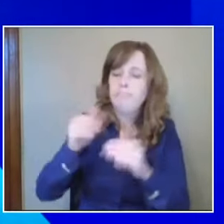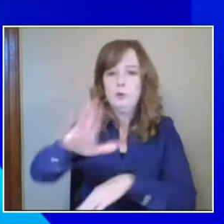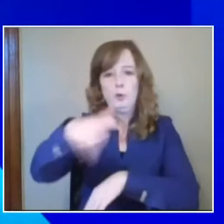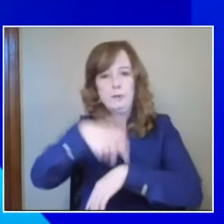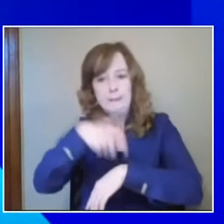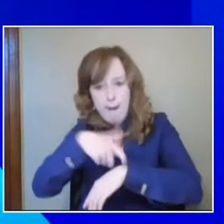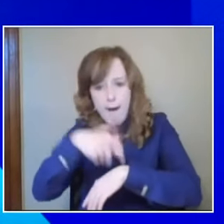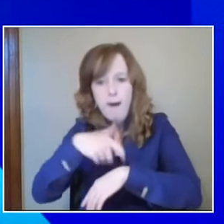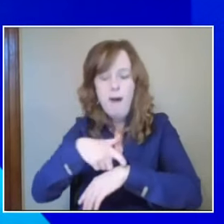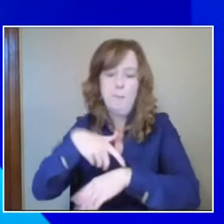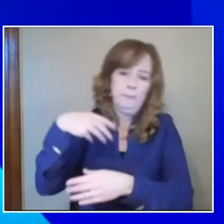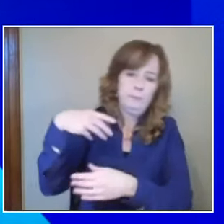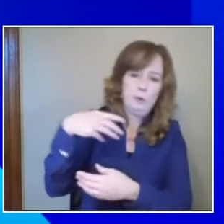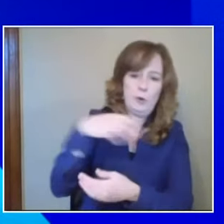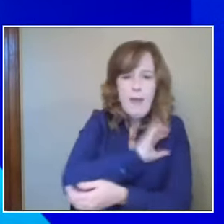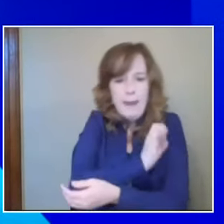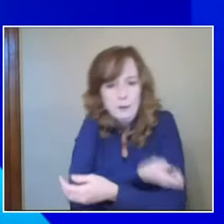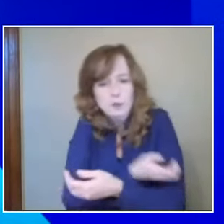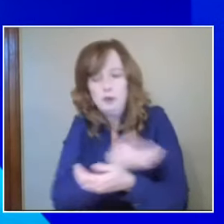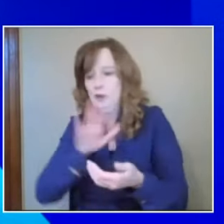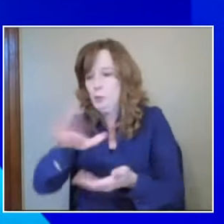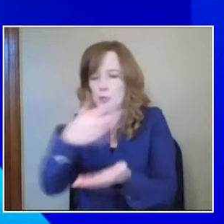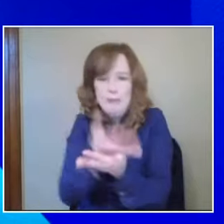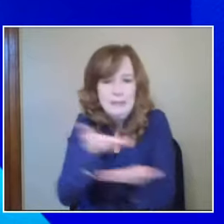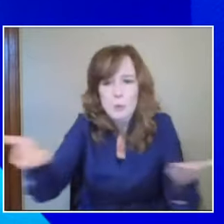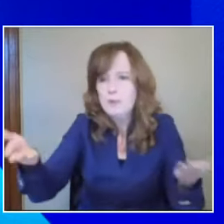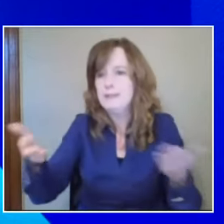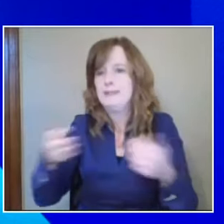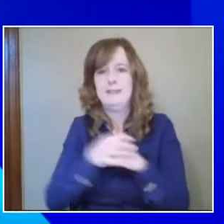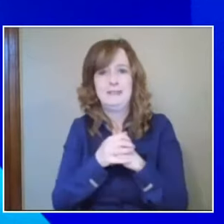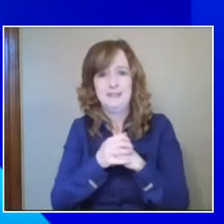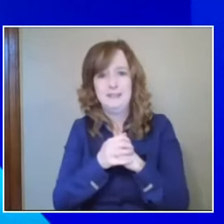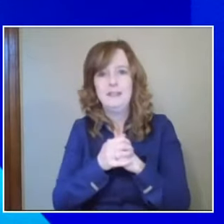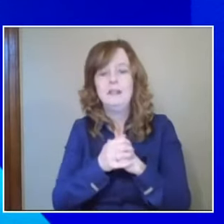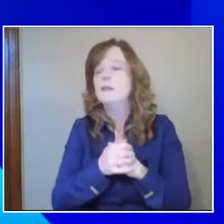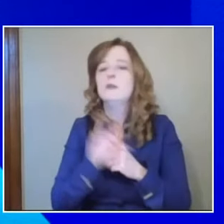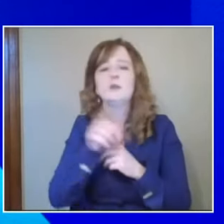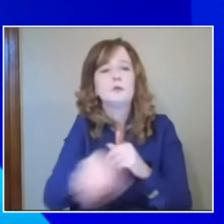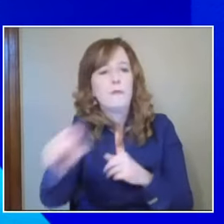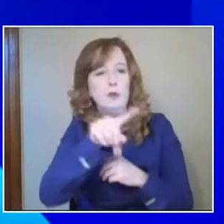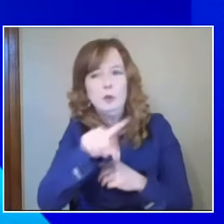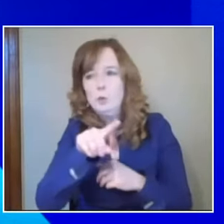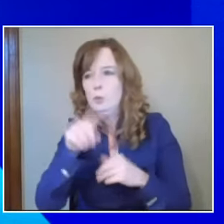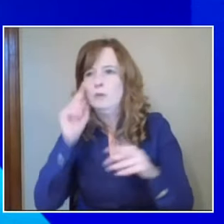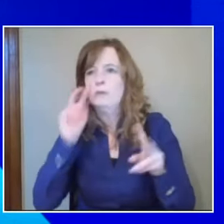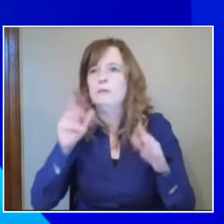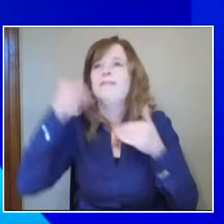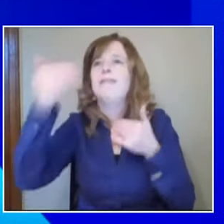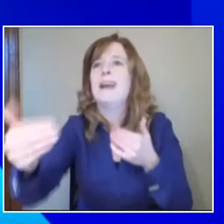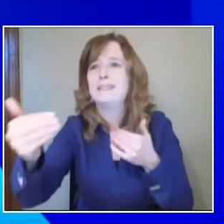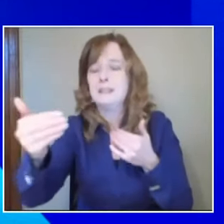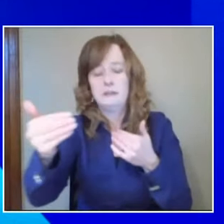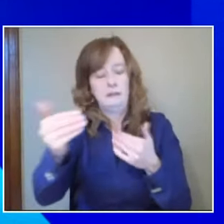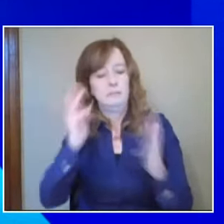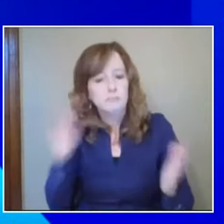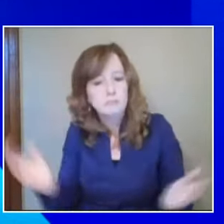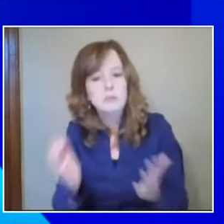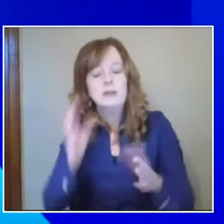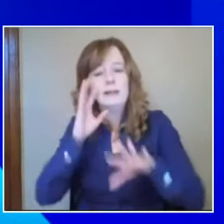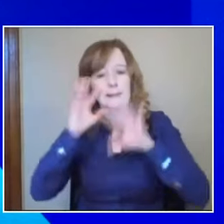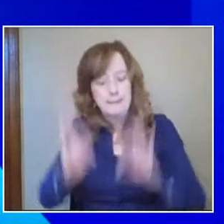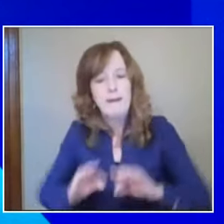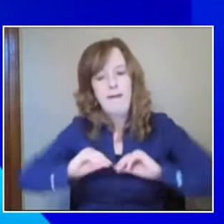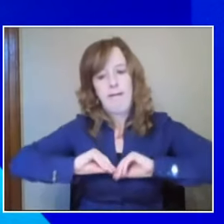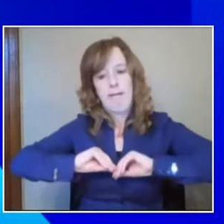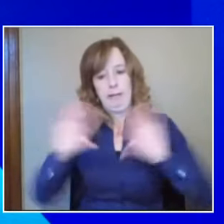So what's next for you? I want to encourage you to clearly decide what that is. What are your goals? I like